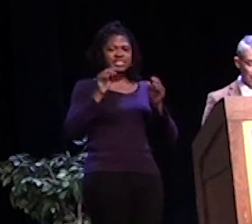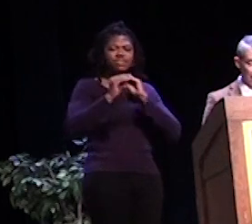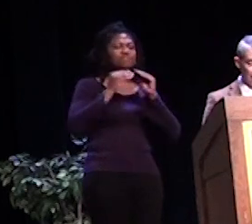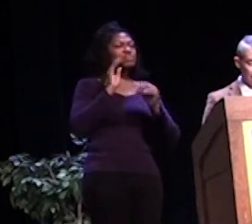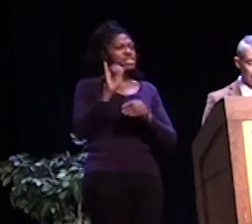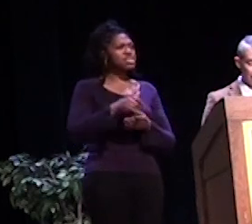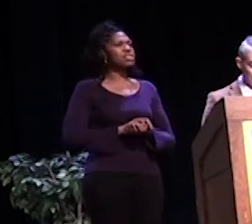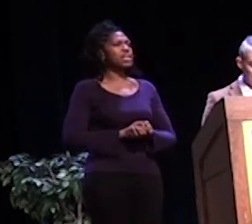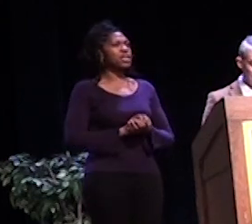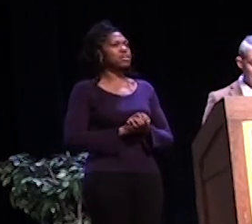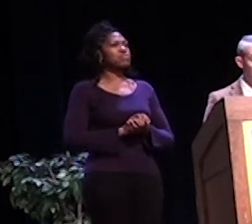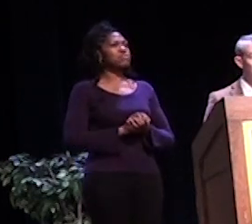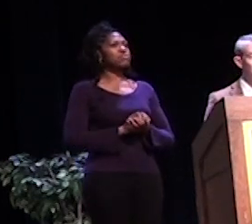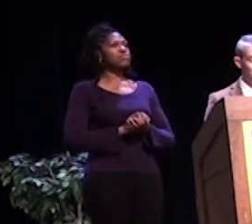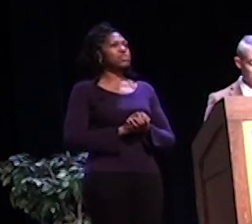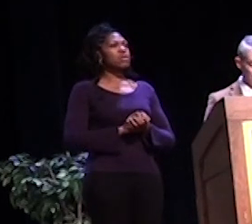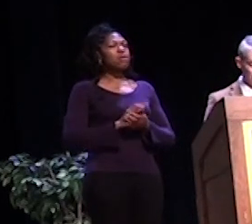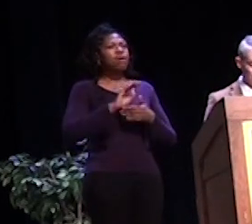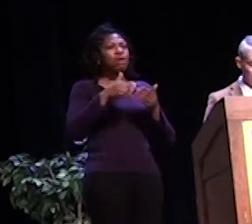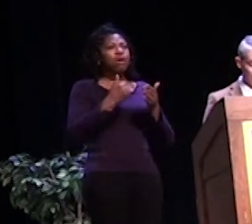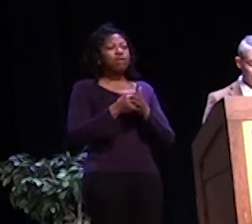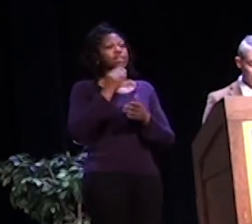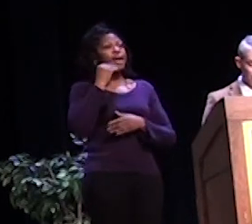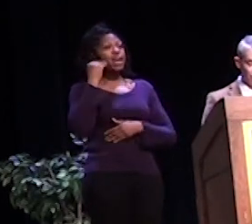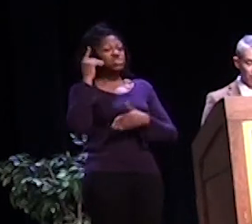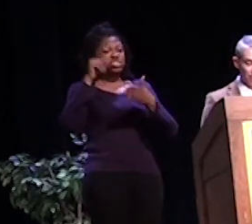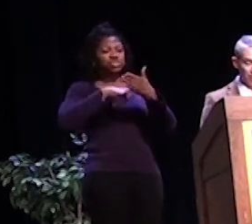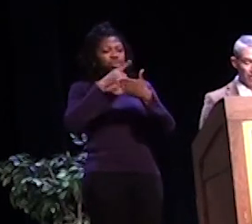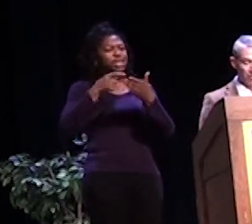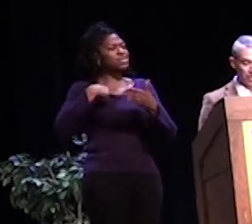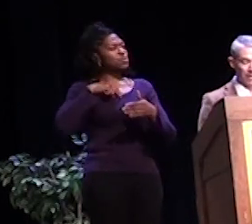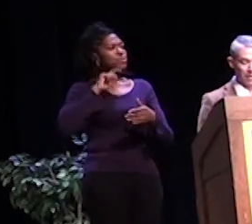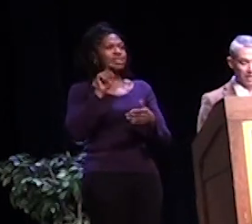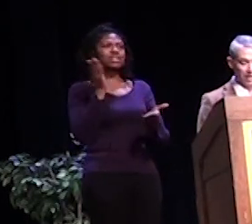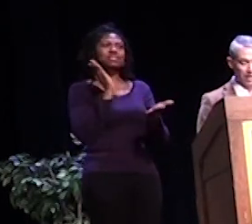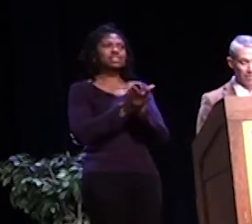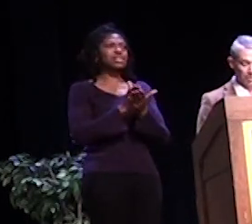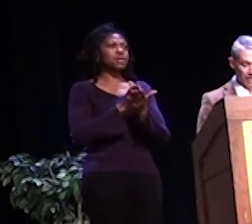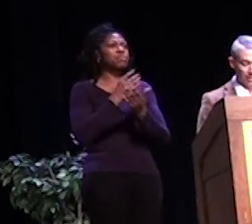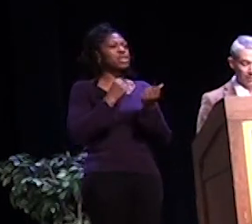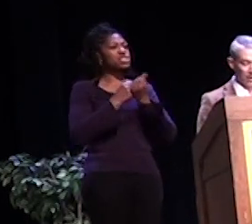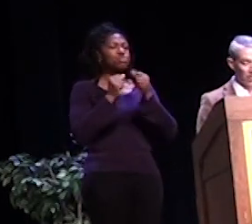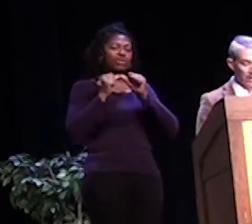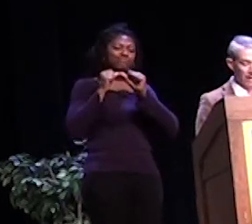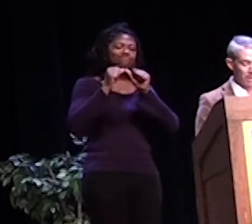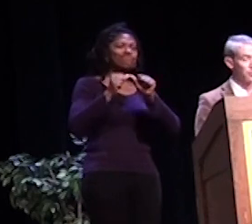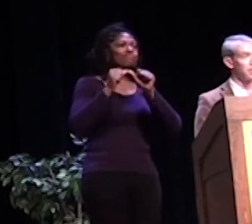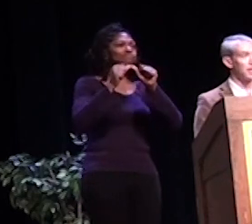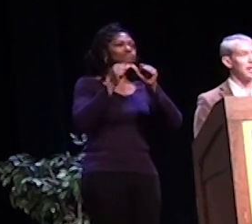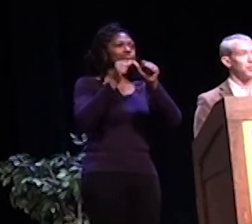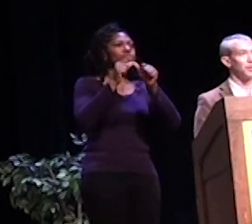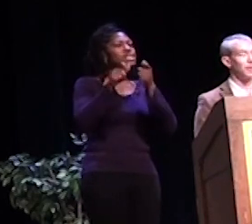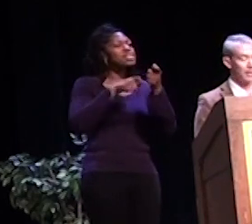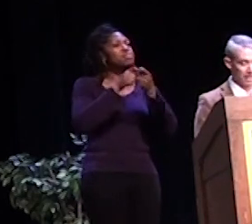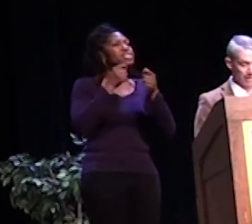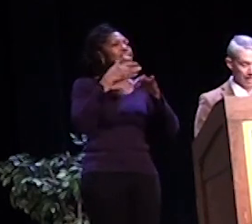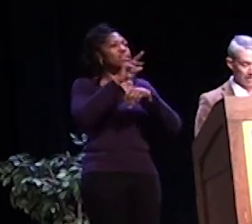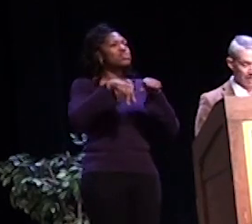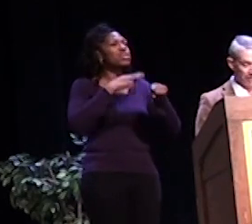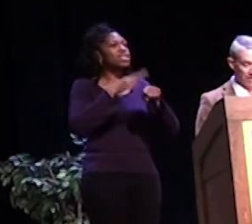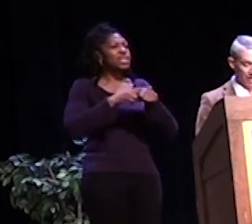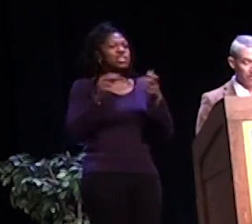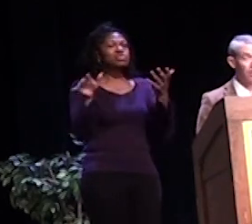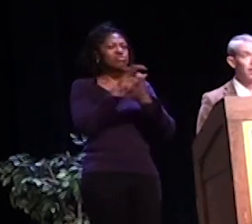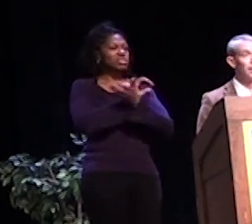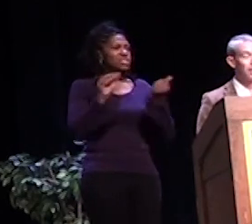housing supply, eliminate housing discrimination, and support community resiliency, particularly following a national disaster.